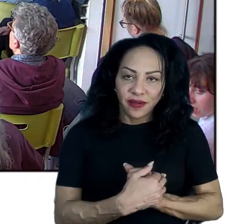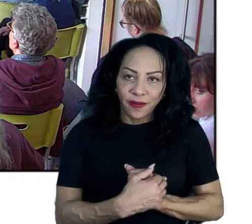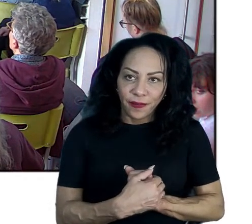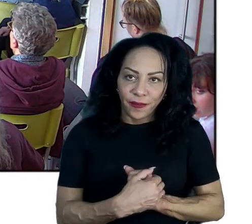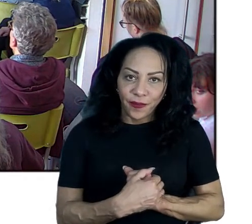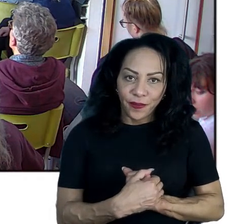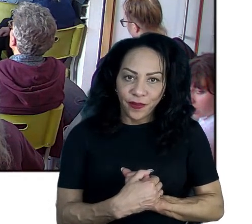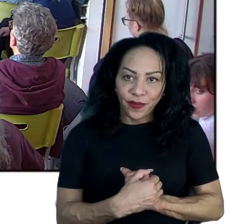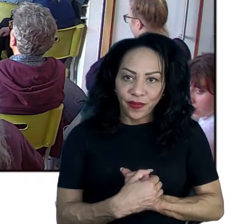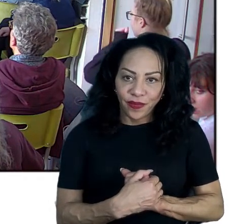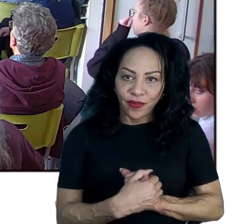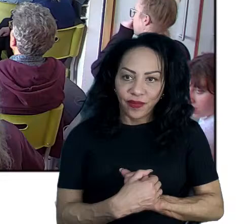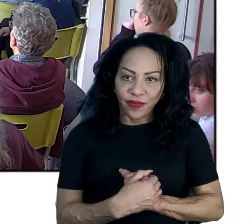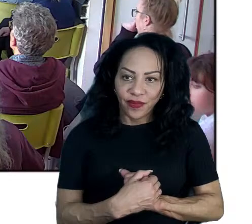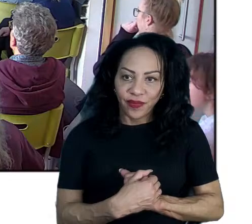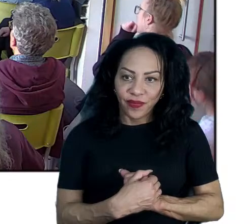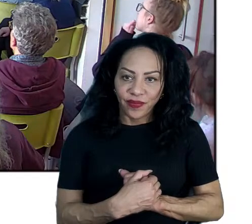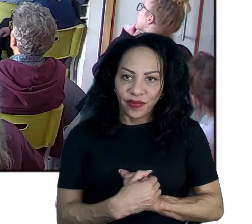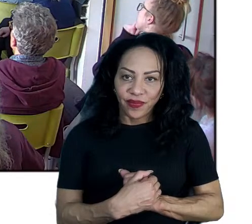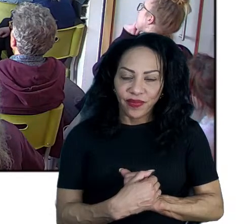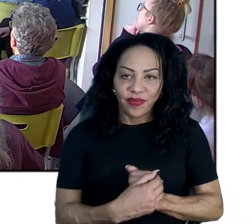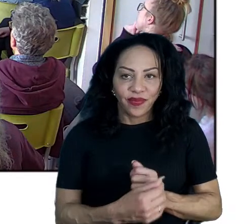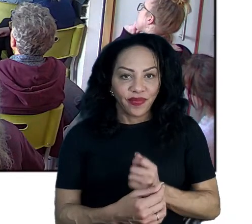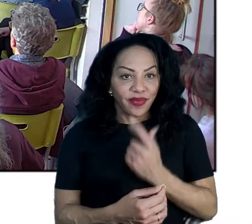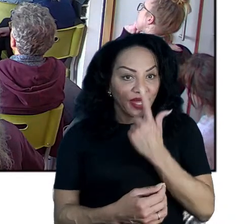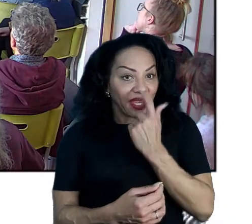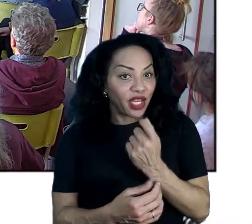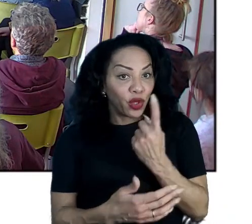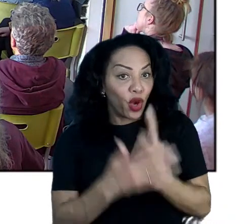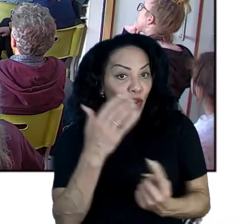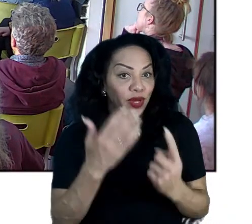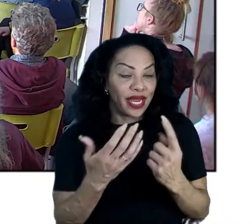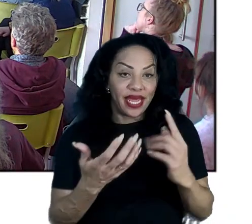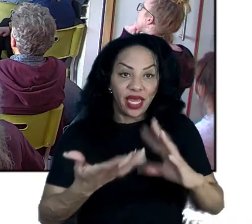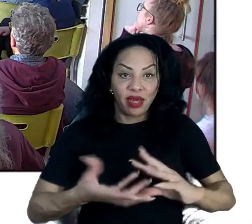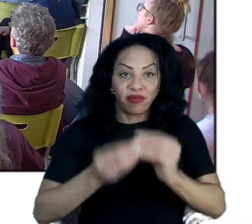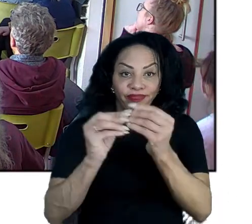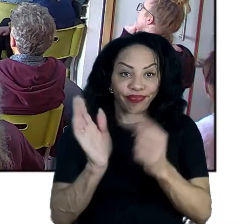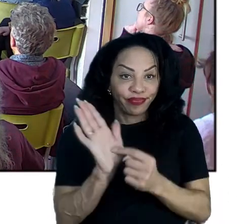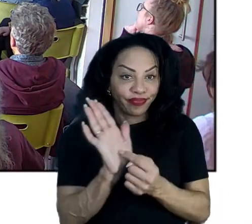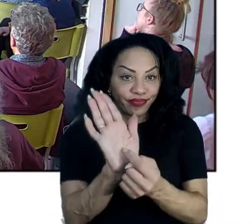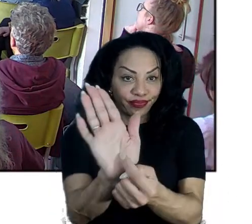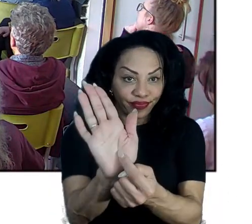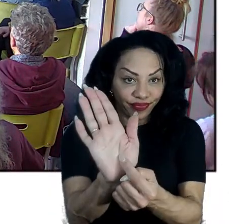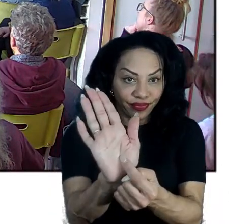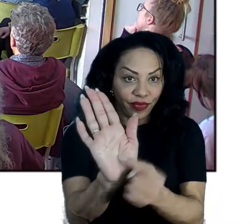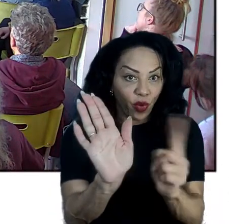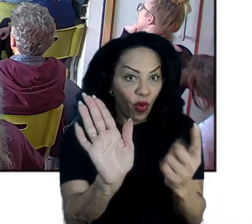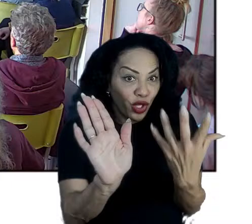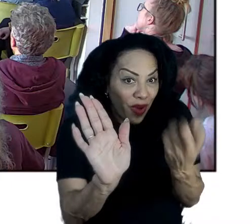now, or playing with combining with other technologies? Oh, interesting question. I mean,